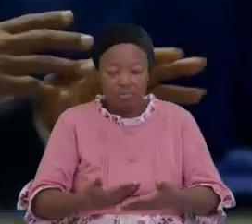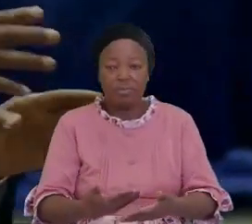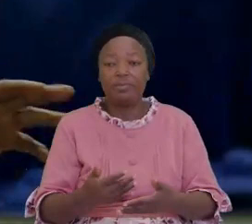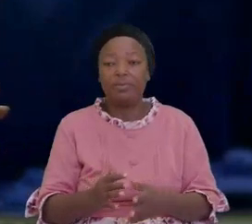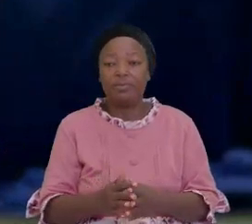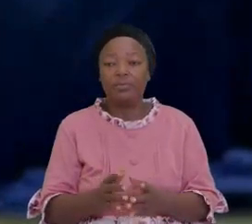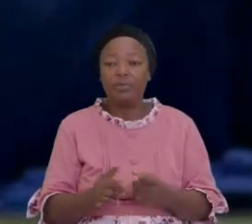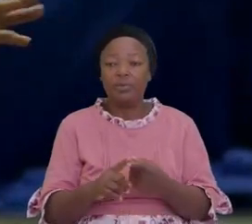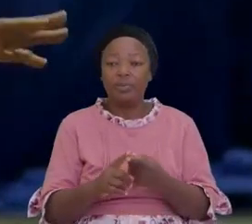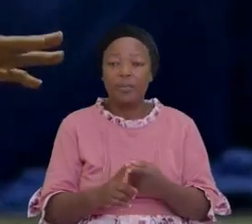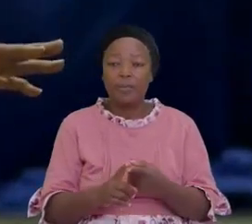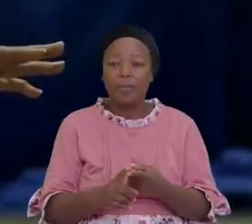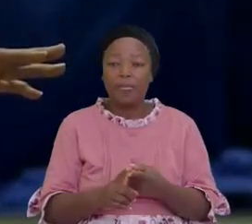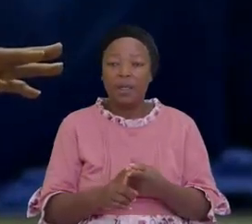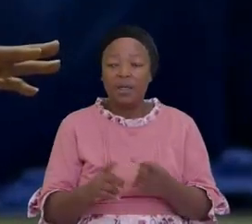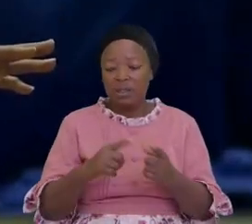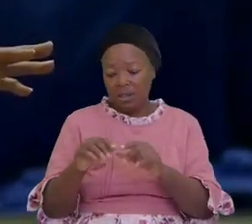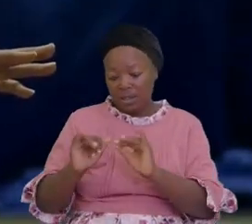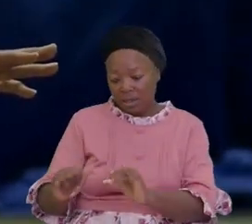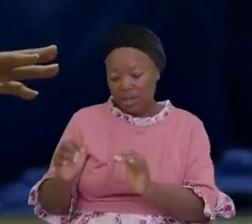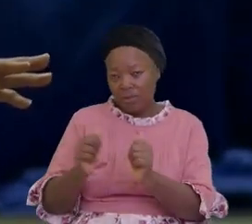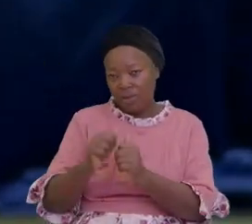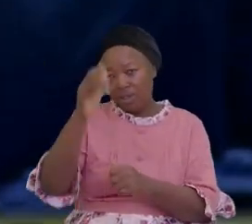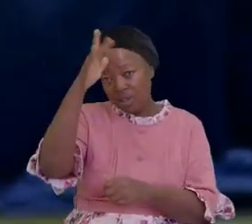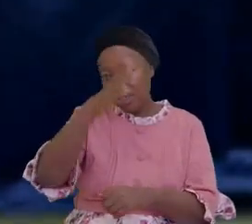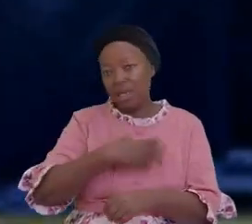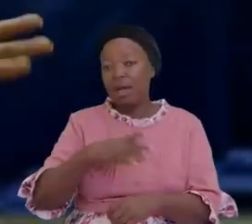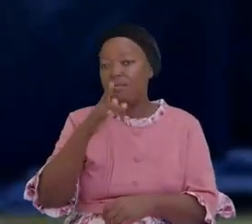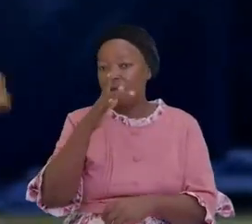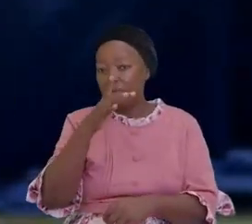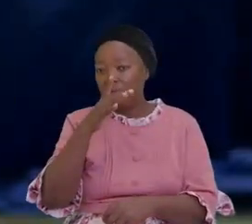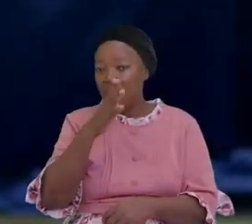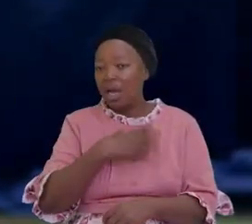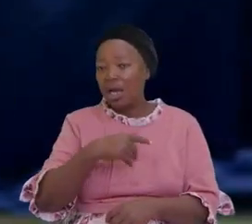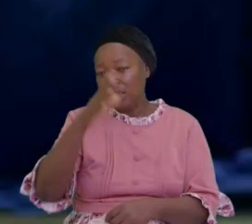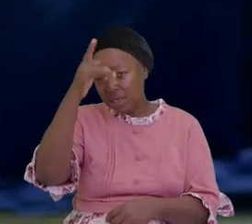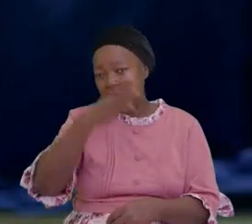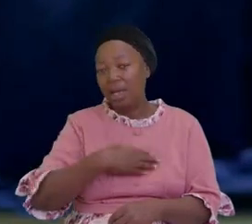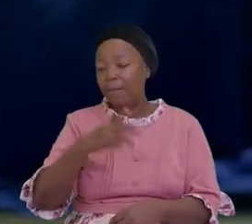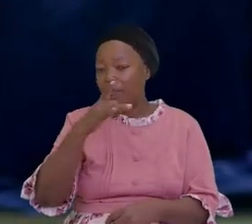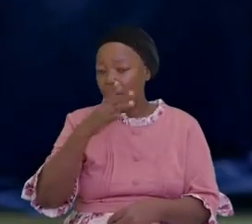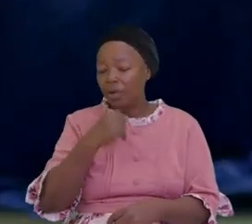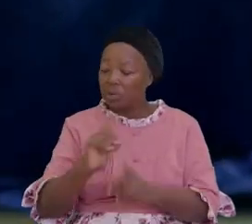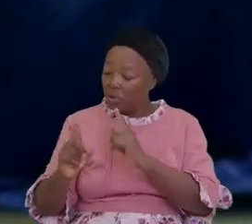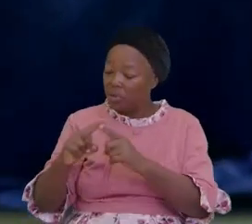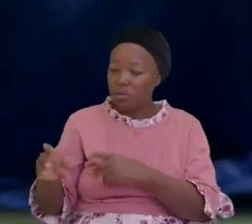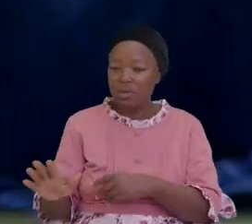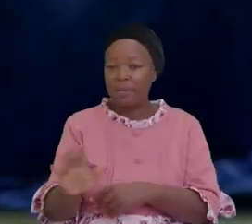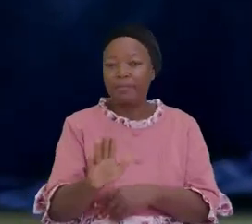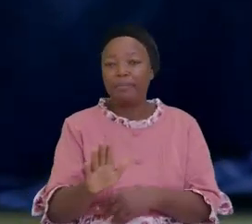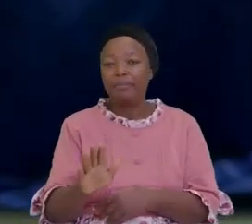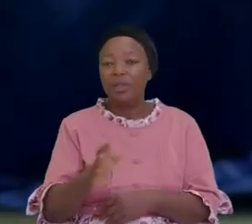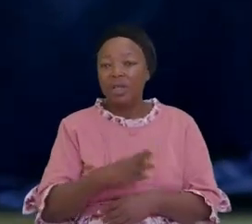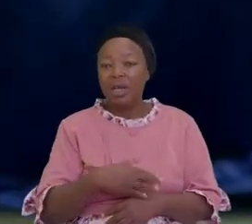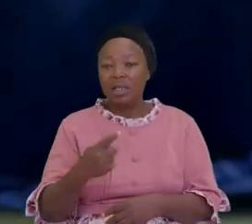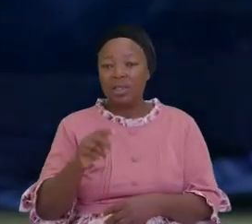They stay with Papa and Mama. And Papa and Mama, they are talking together. And the